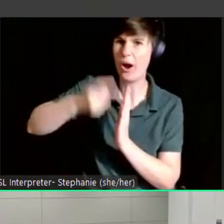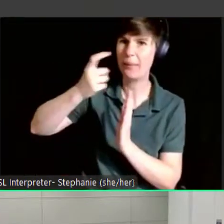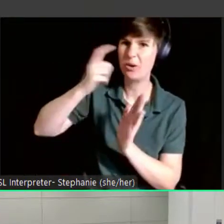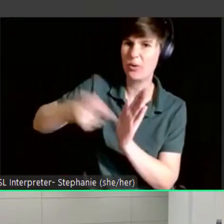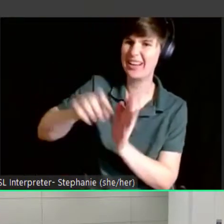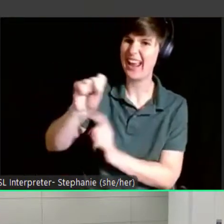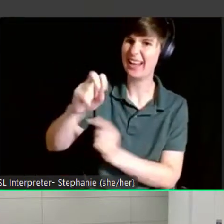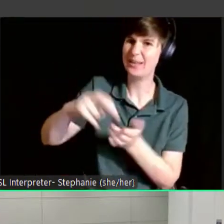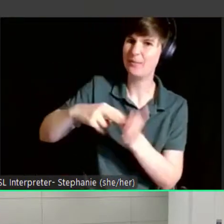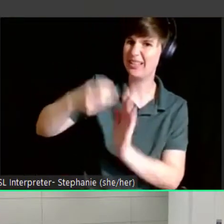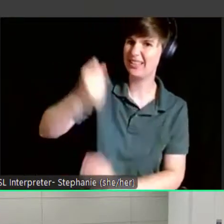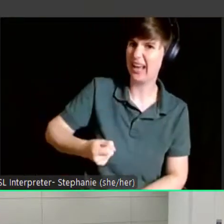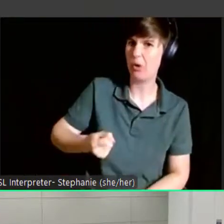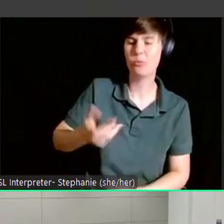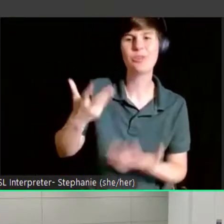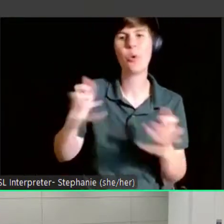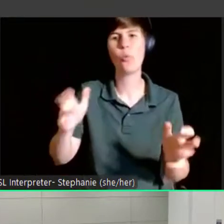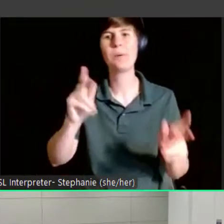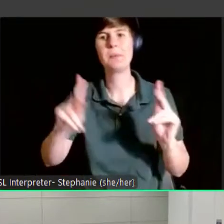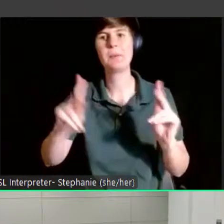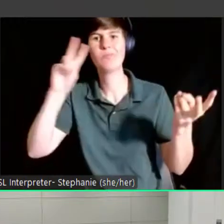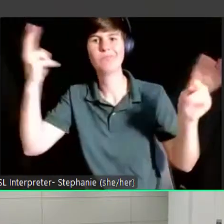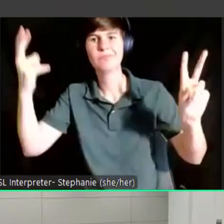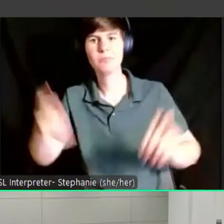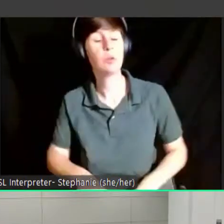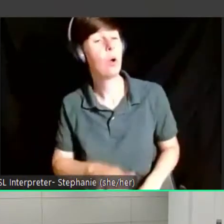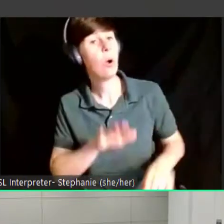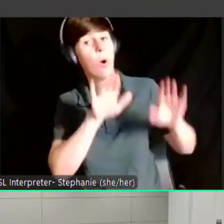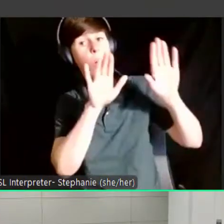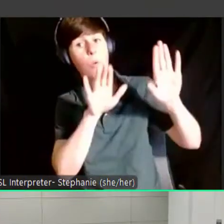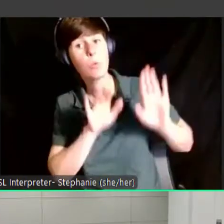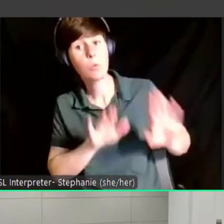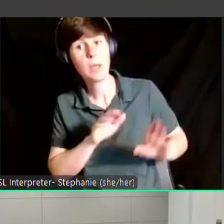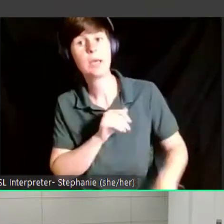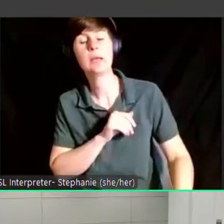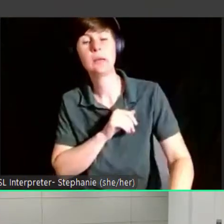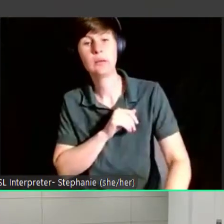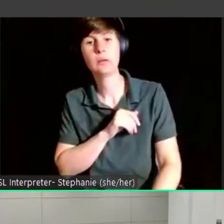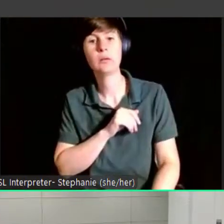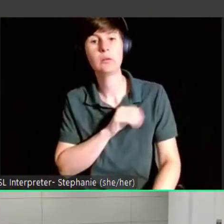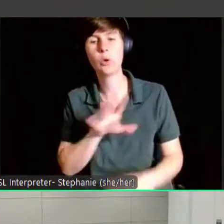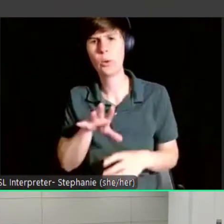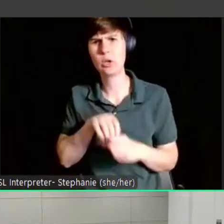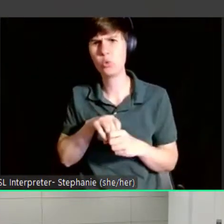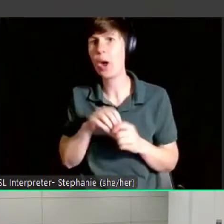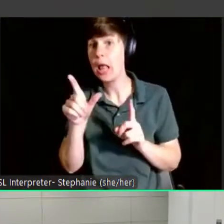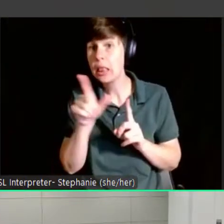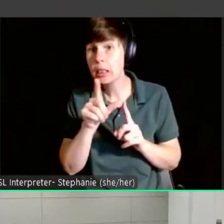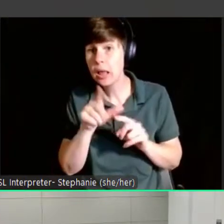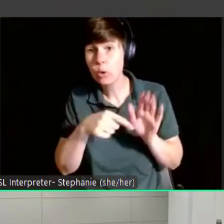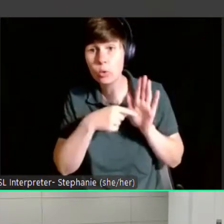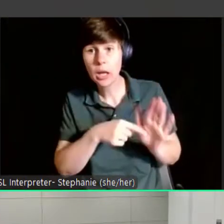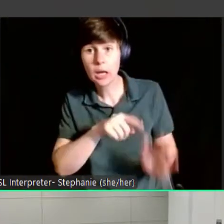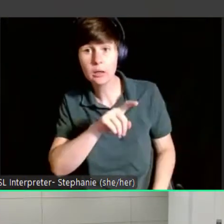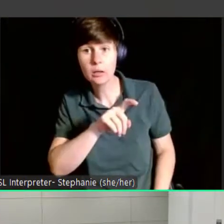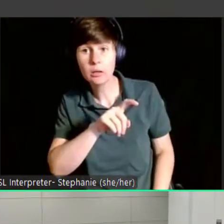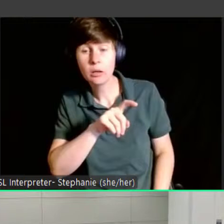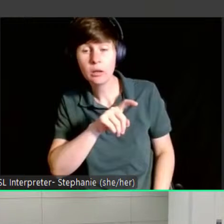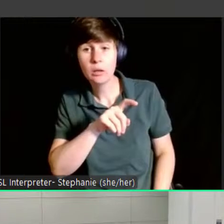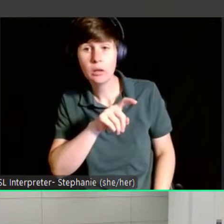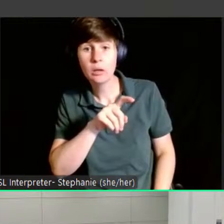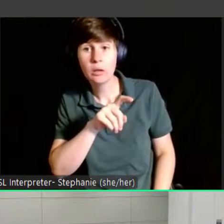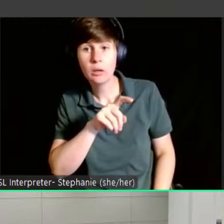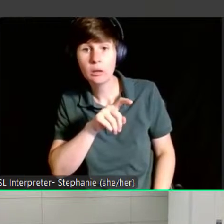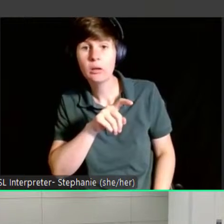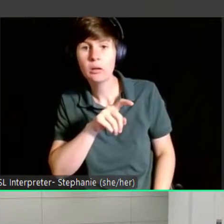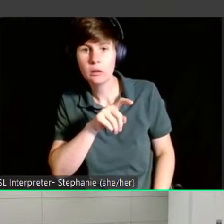any misunderstandings. Oh, that's great. You said including a letter sign? Yeah, it's so it's like So the